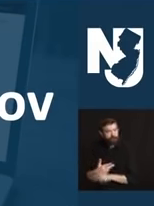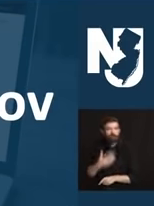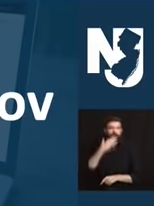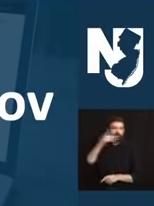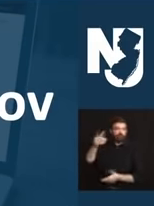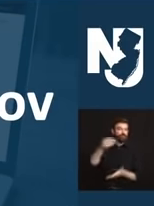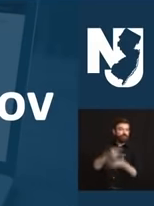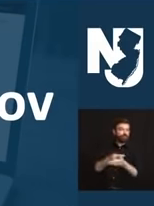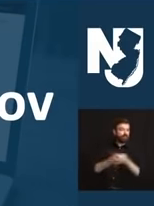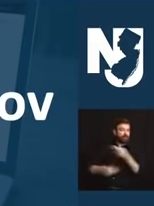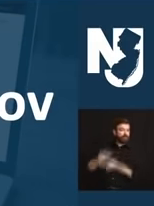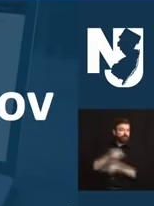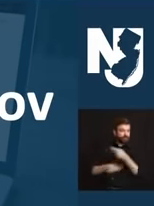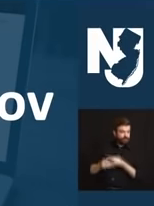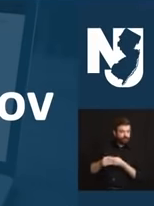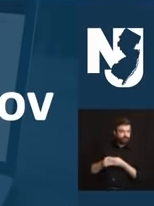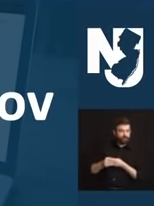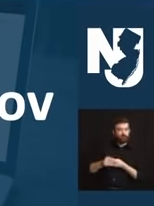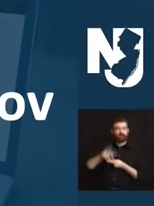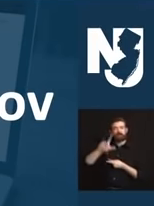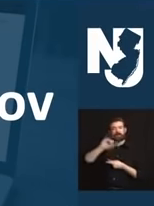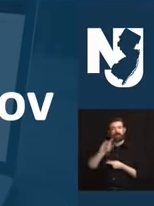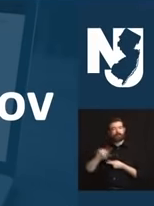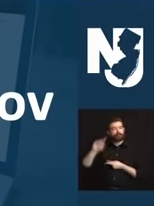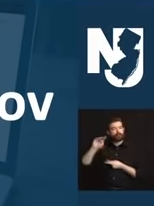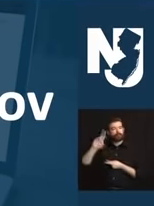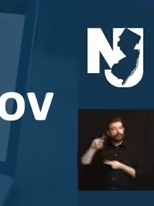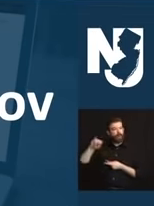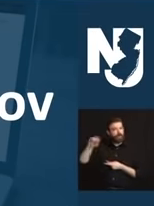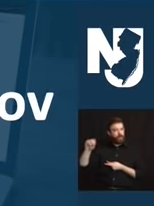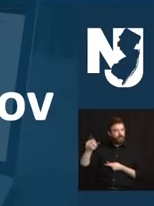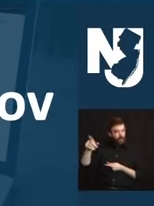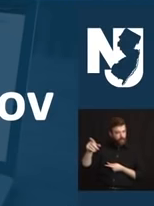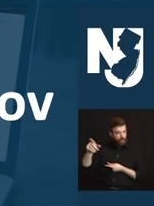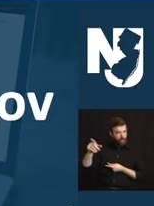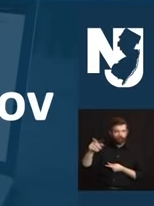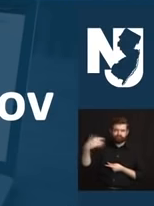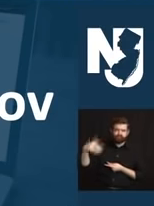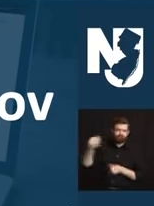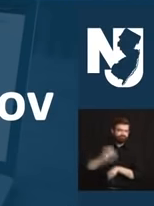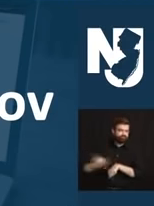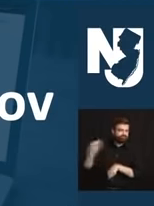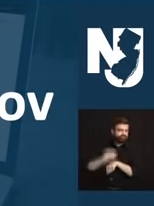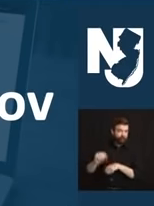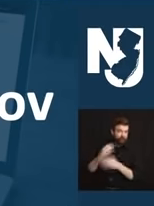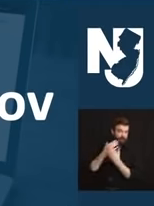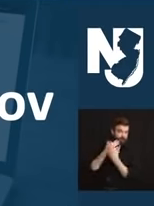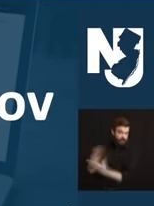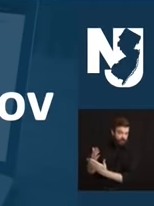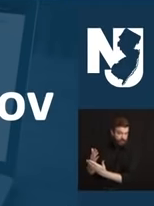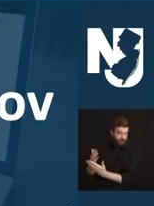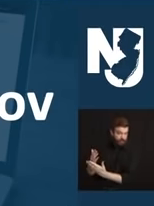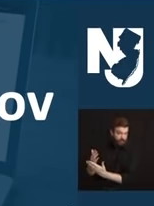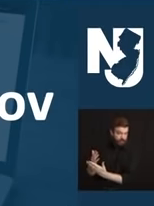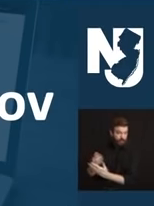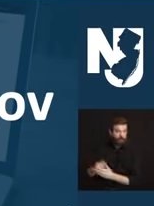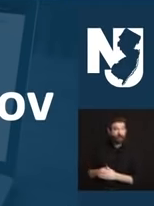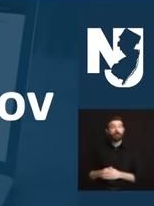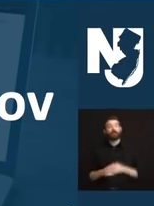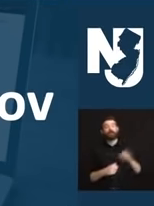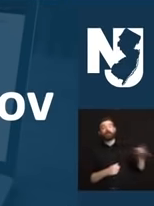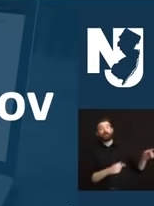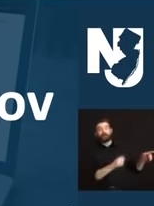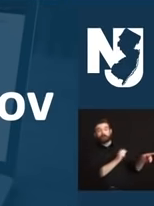see this budget extension through. I also thank Senate President Sweeney and Speaker Coughlin, Senate Budget Committee Chair